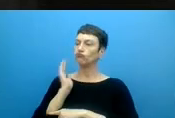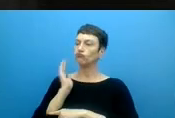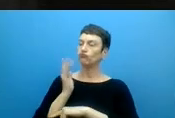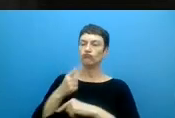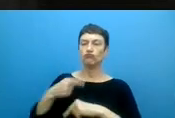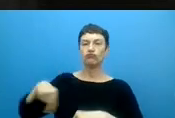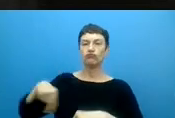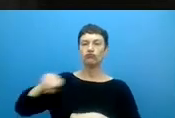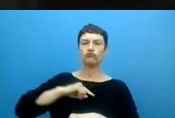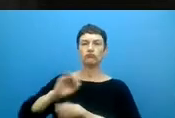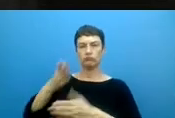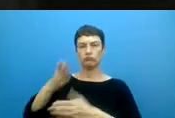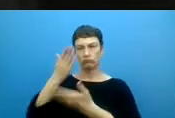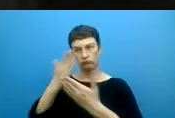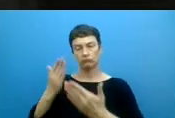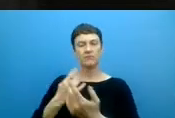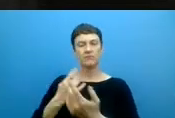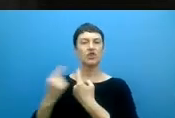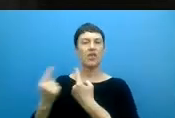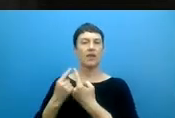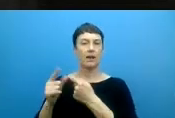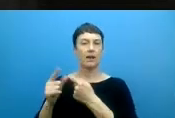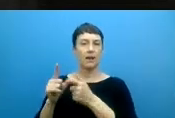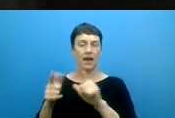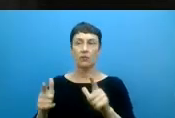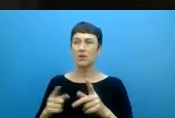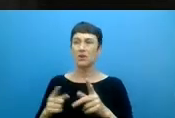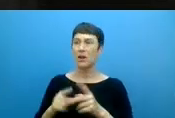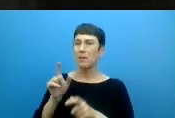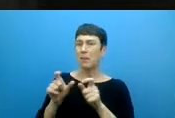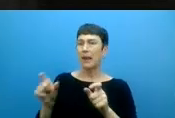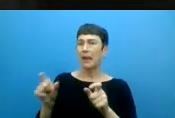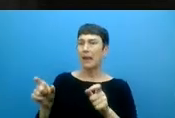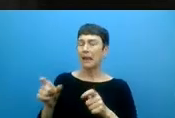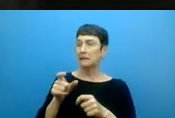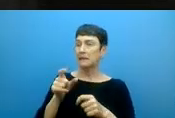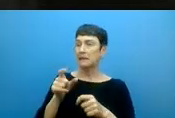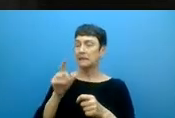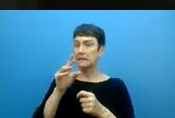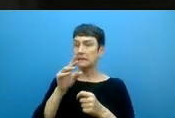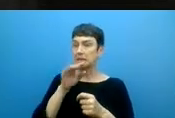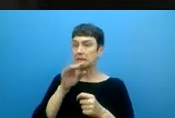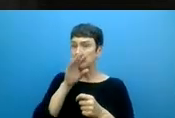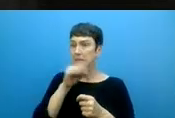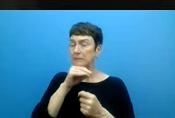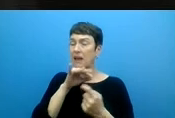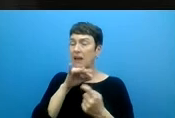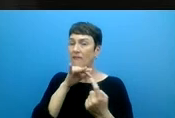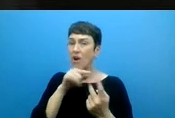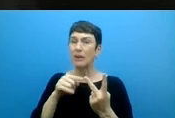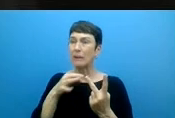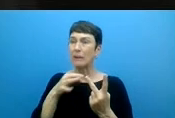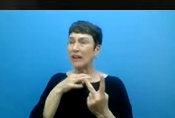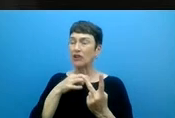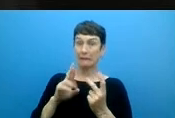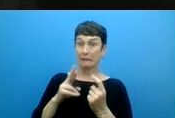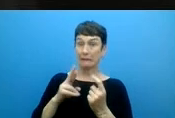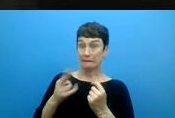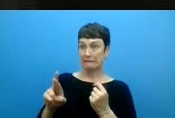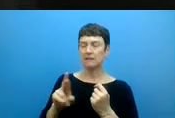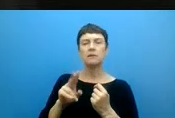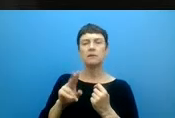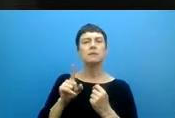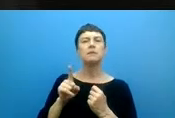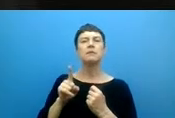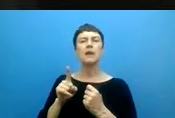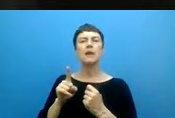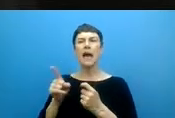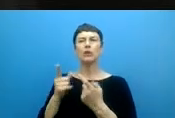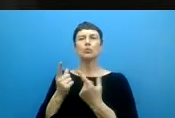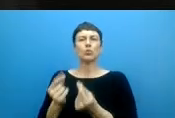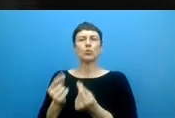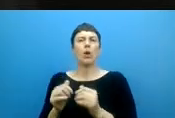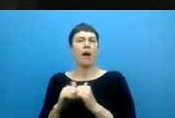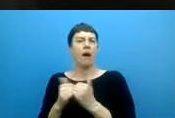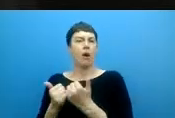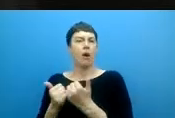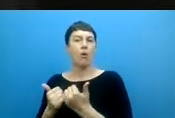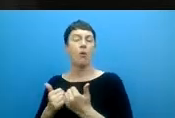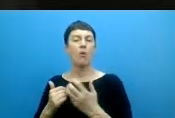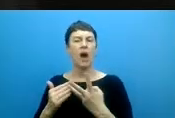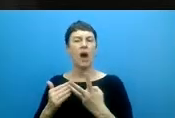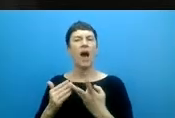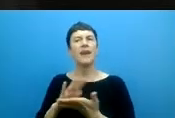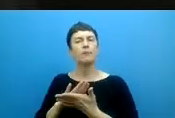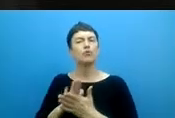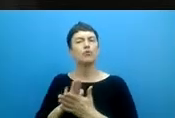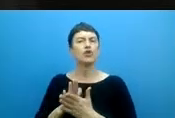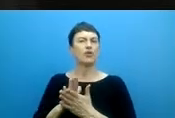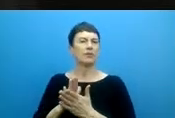the different aids for people who do not speak English or Afrikaans, and just general language appreciation. Getting